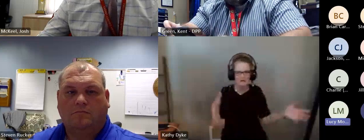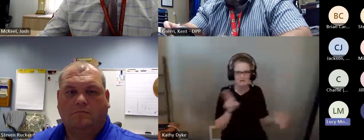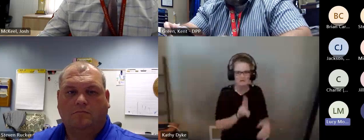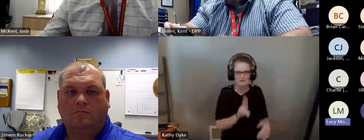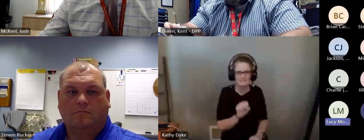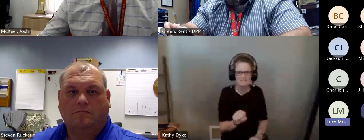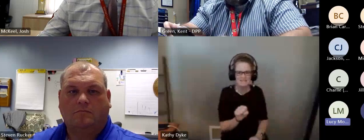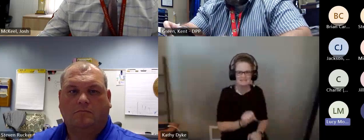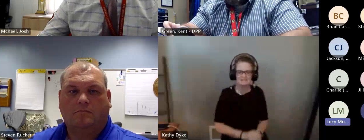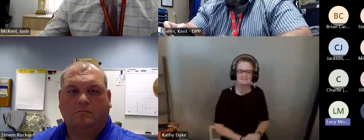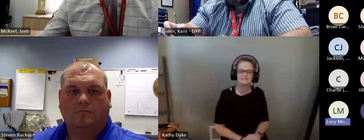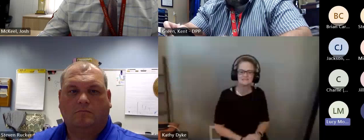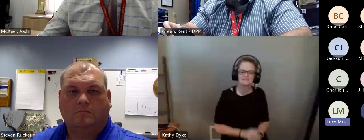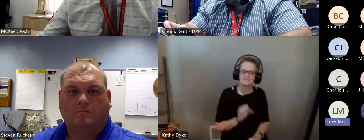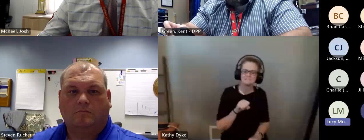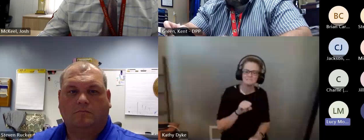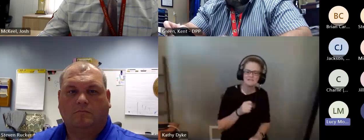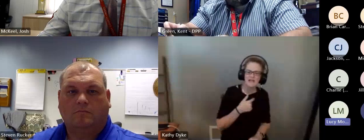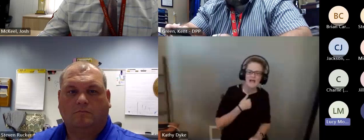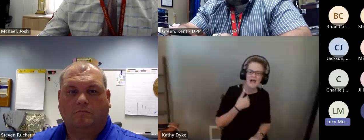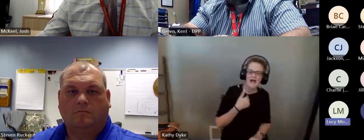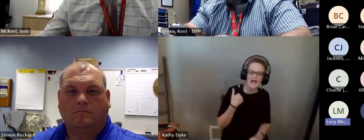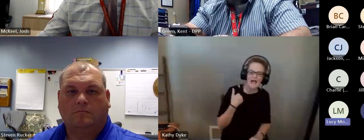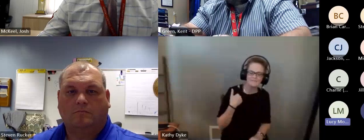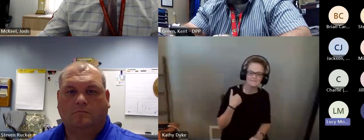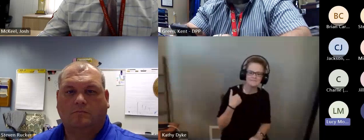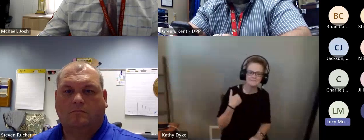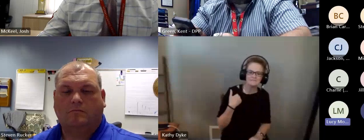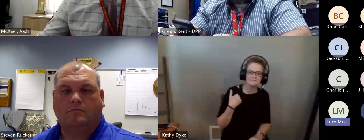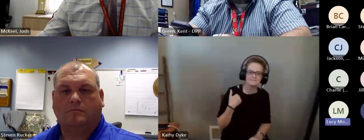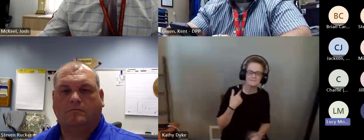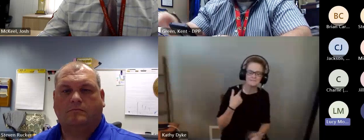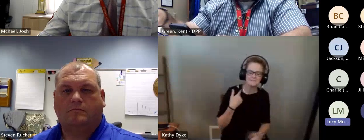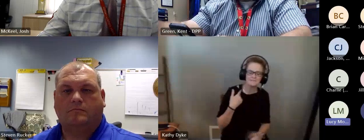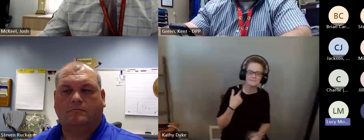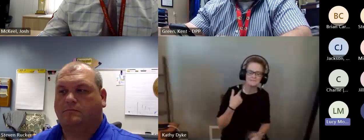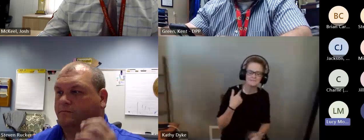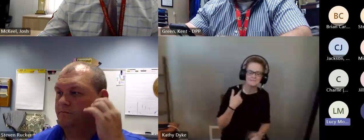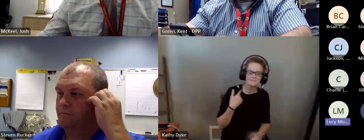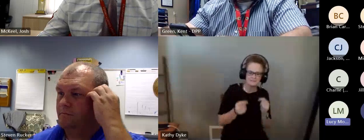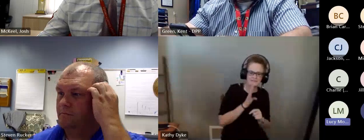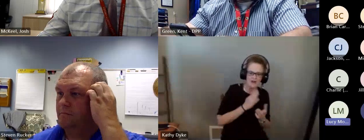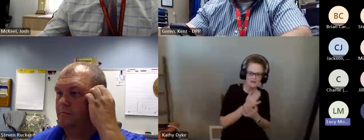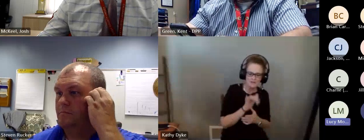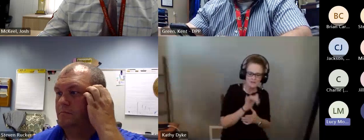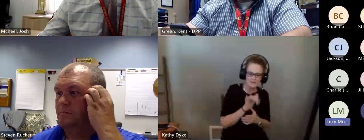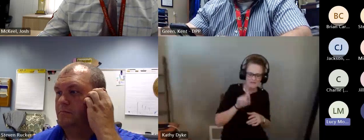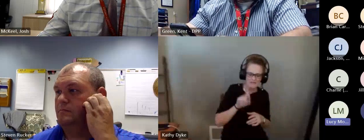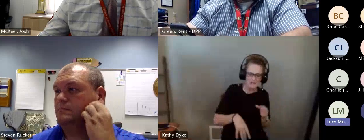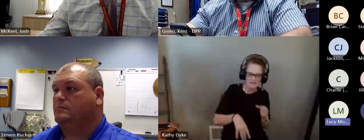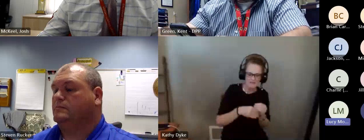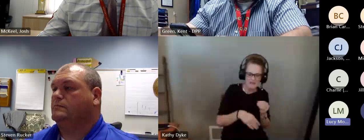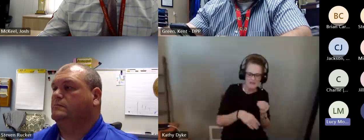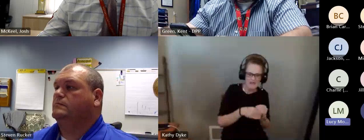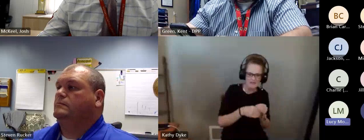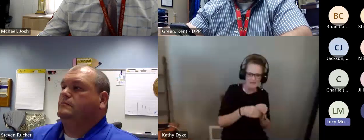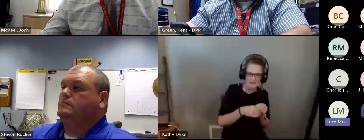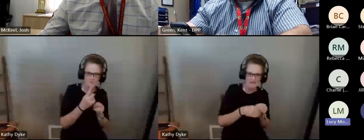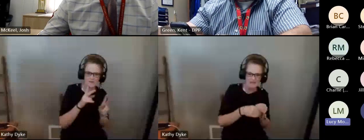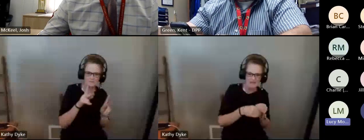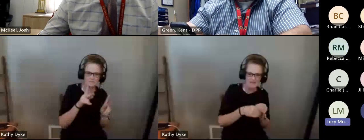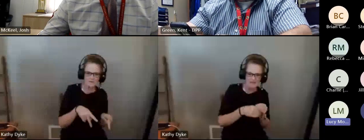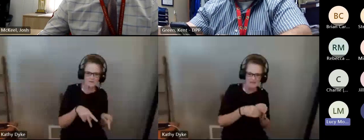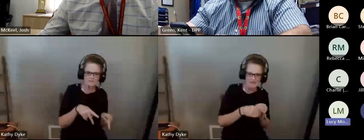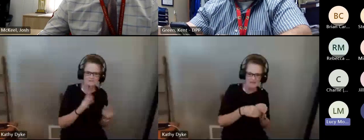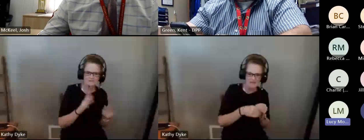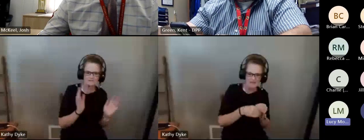But yeah, I had been trying to chat throughout, and it said you have to add at least one person to chat,